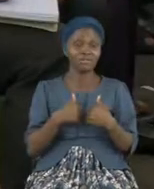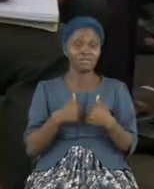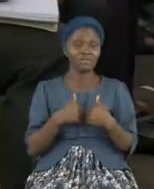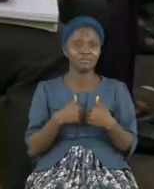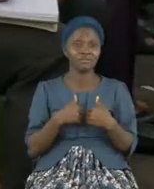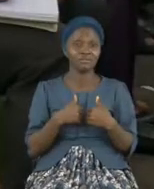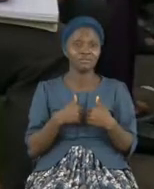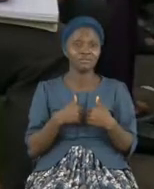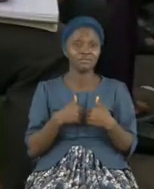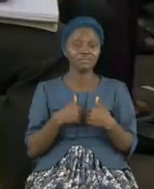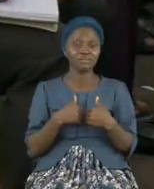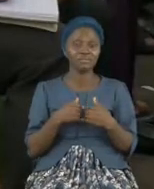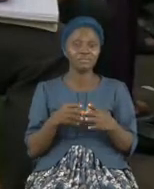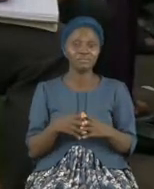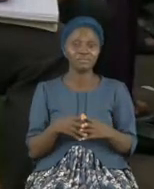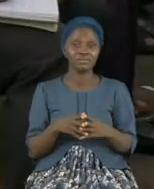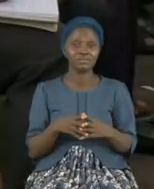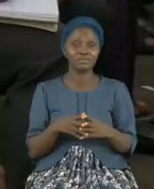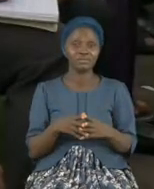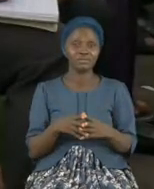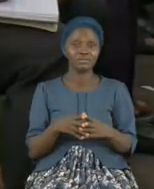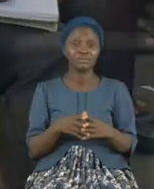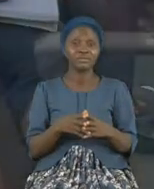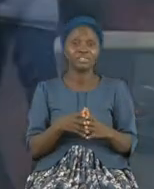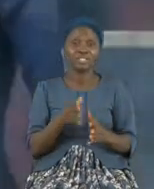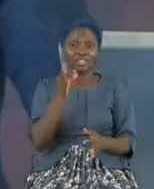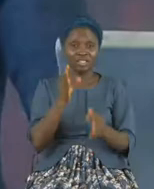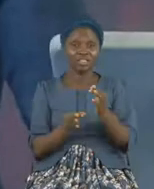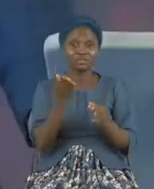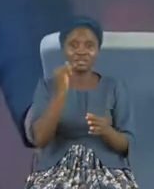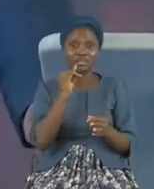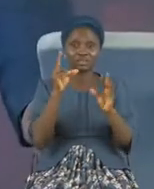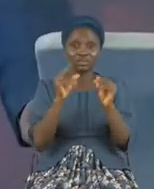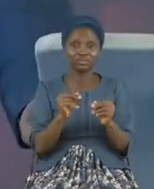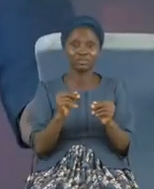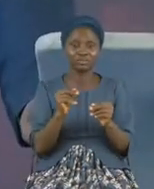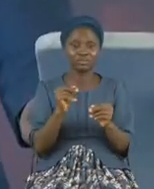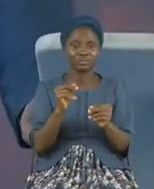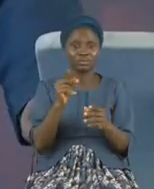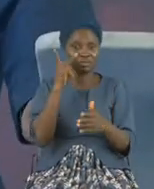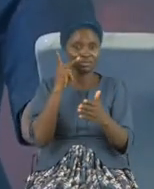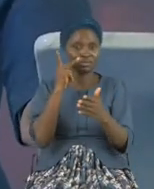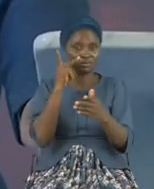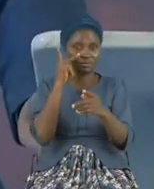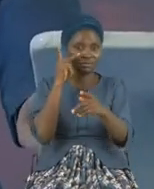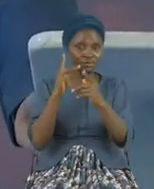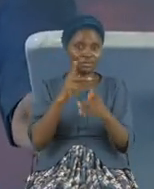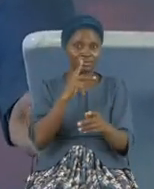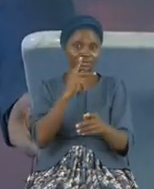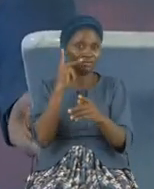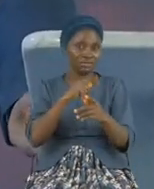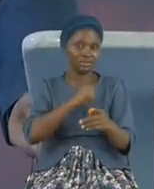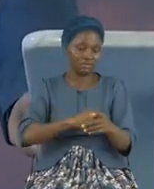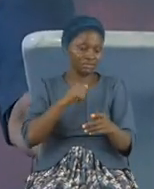Amen. You know, if there's no missionary committee supporting you, if there is no